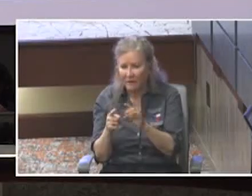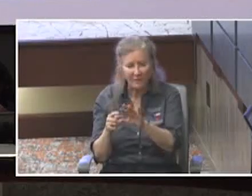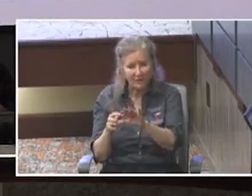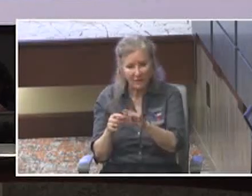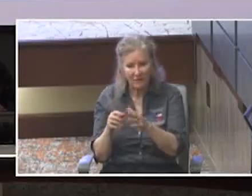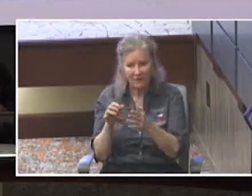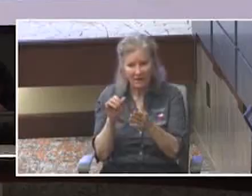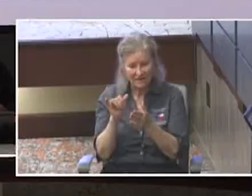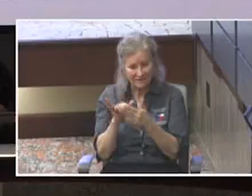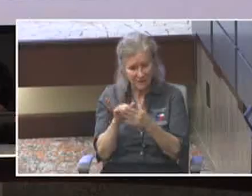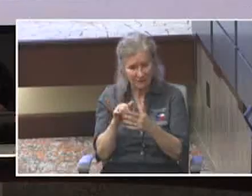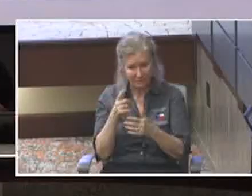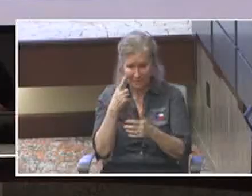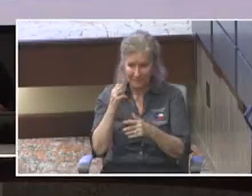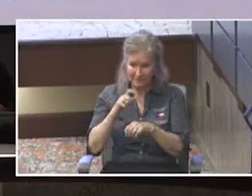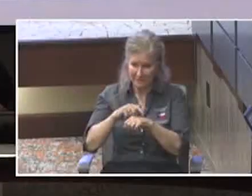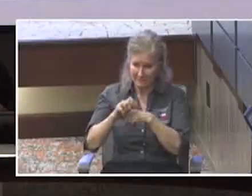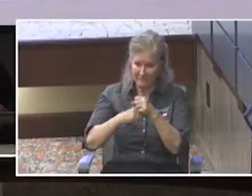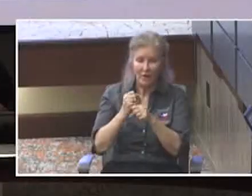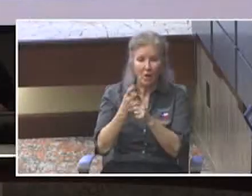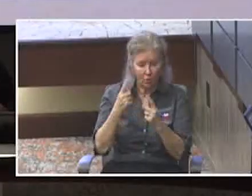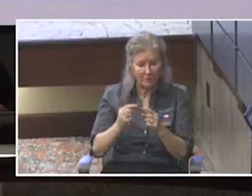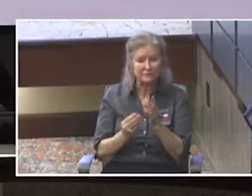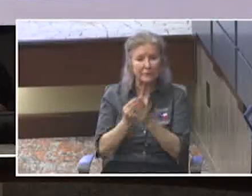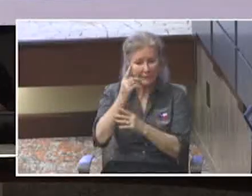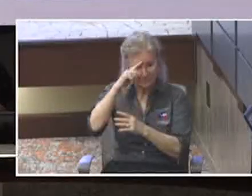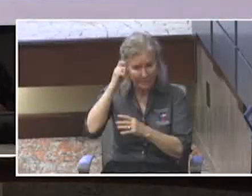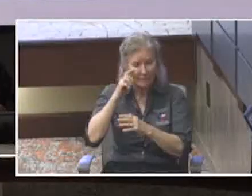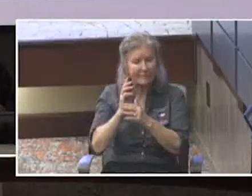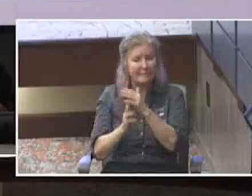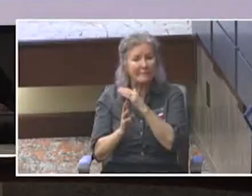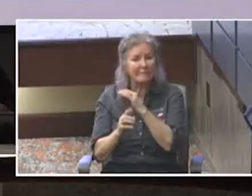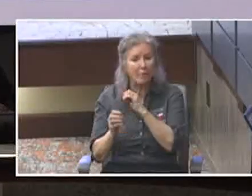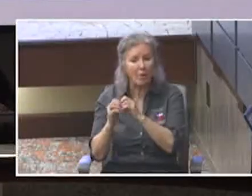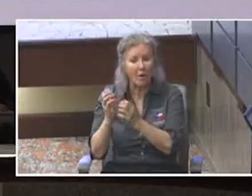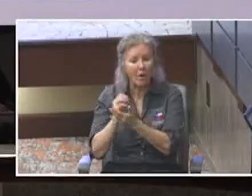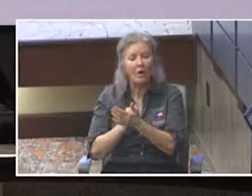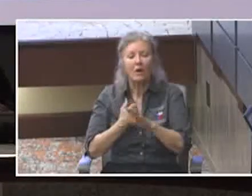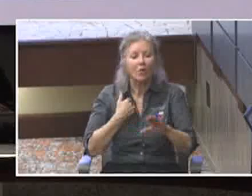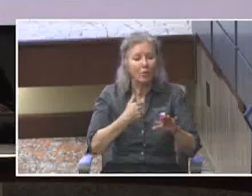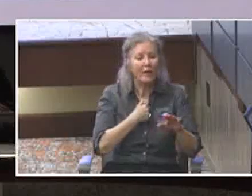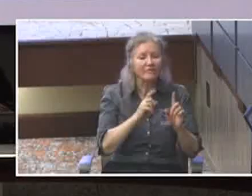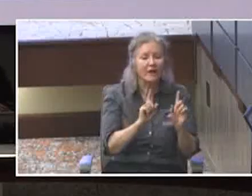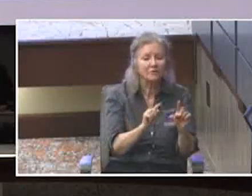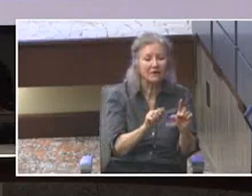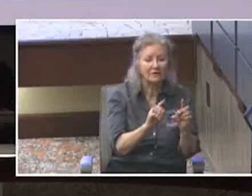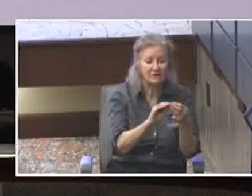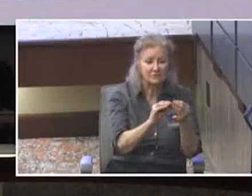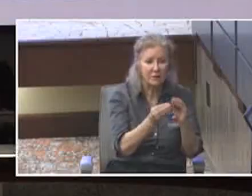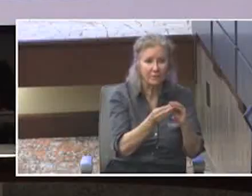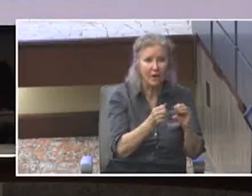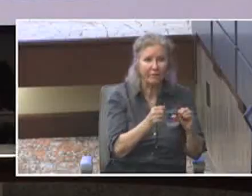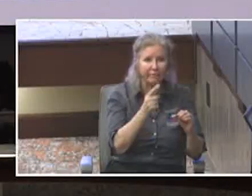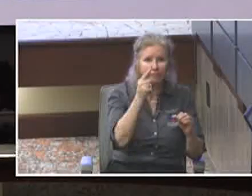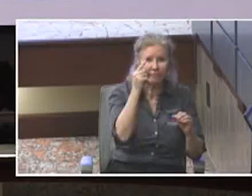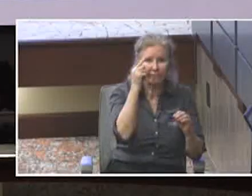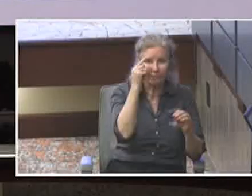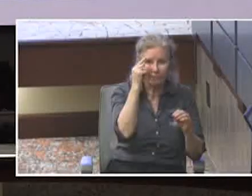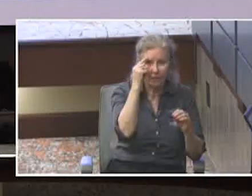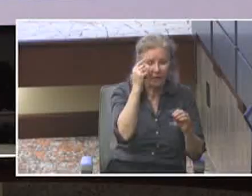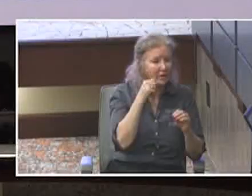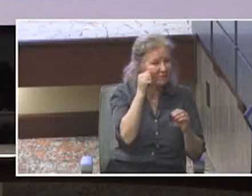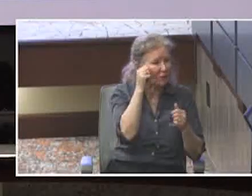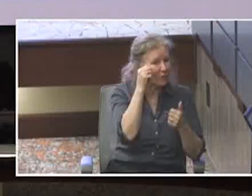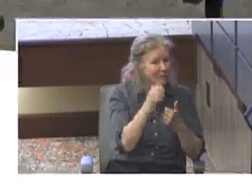if we're behind year over year as well. Right. And we've got the attendance numbers. I think, if I